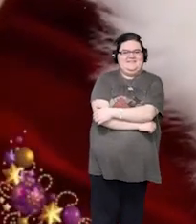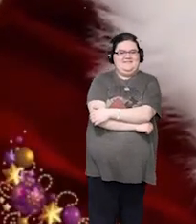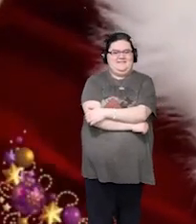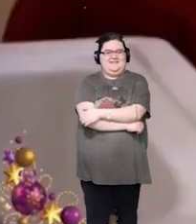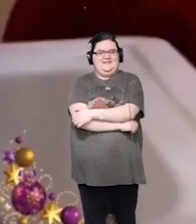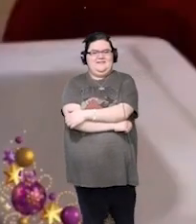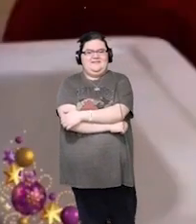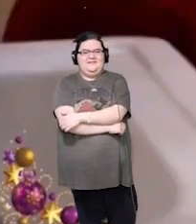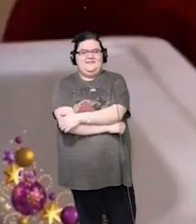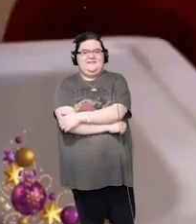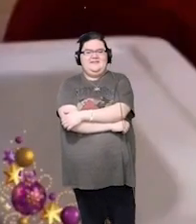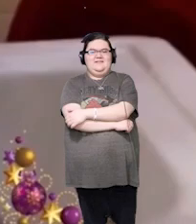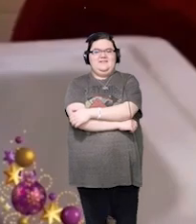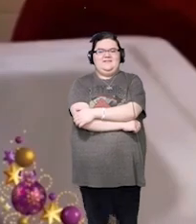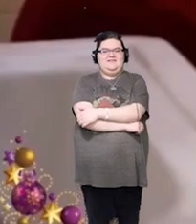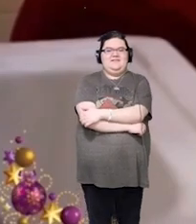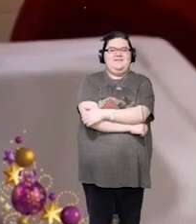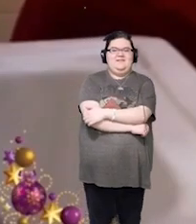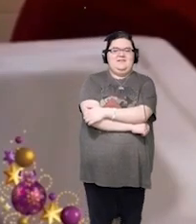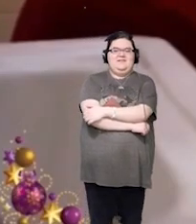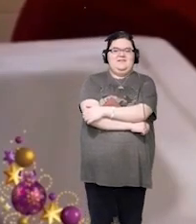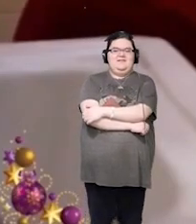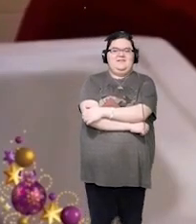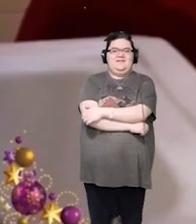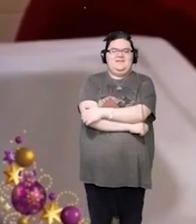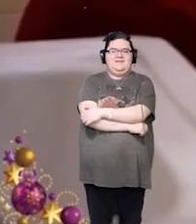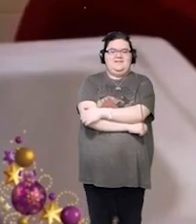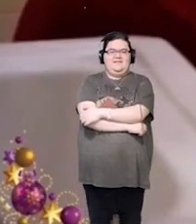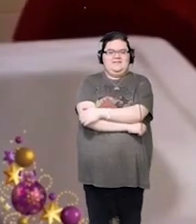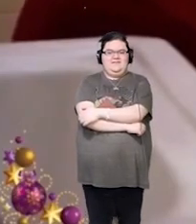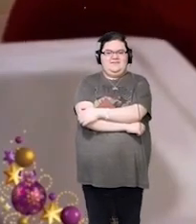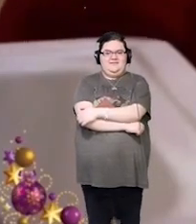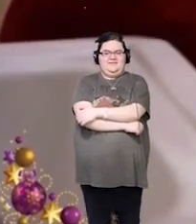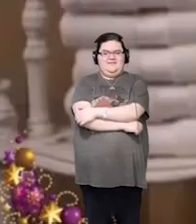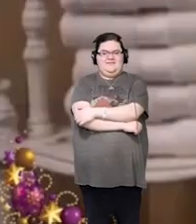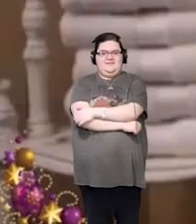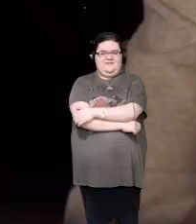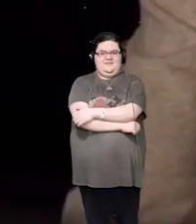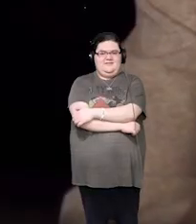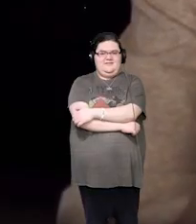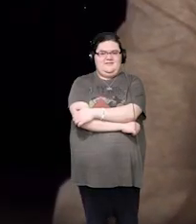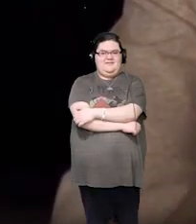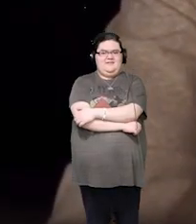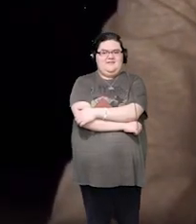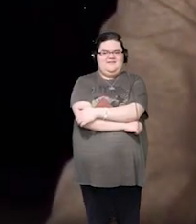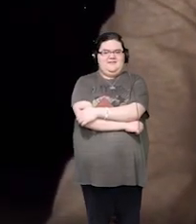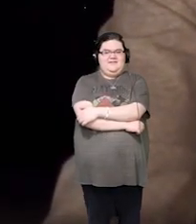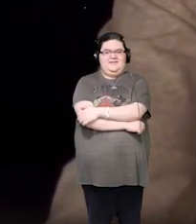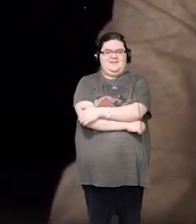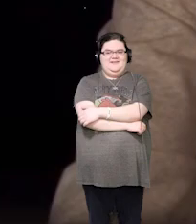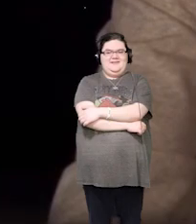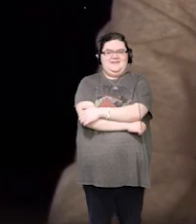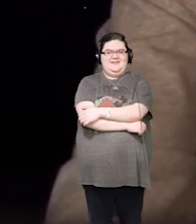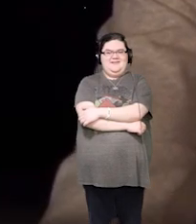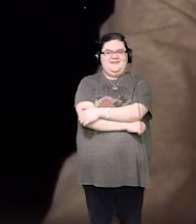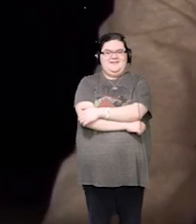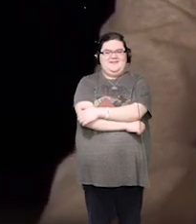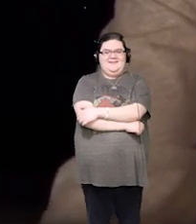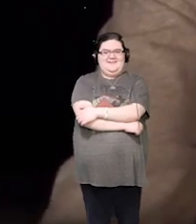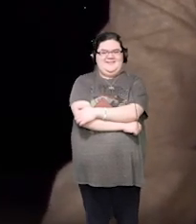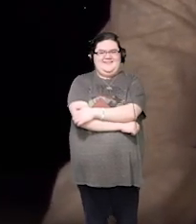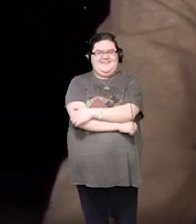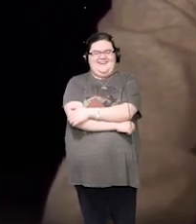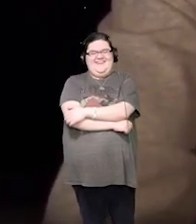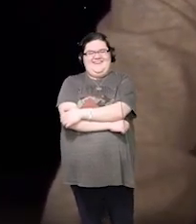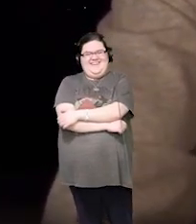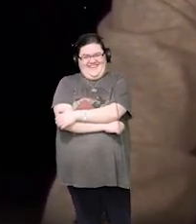whoa, put that back. That's... I was looking around for that horrible stench, and I found this under the tree. Why? They have three accents. They have